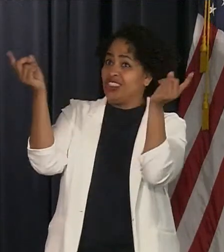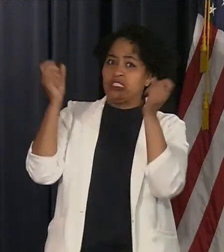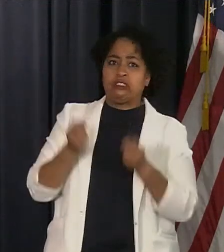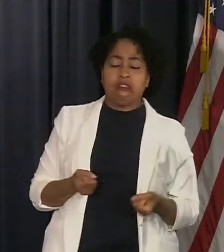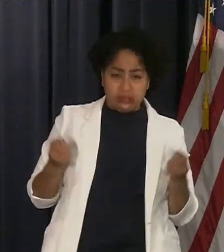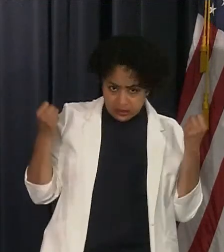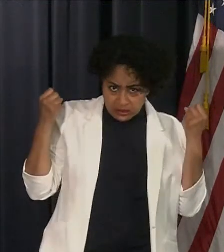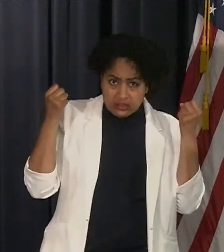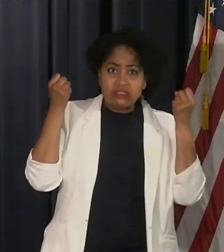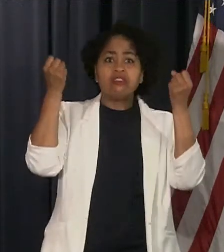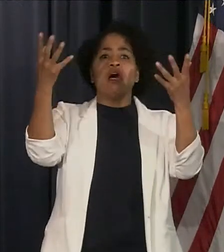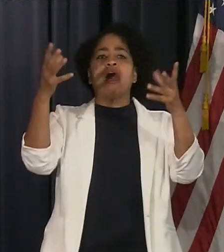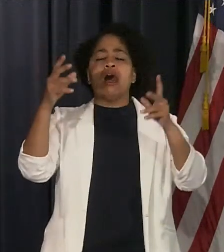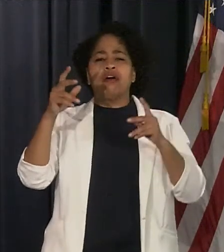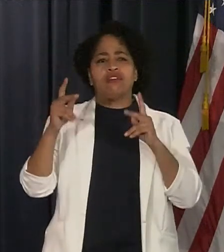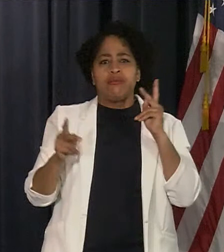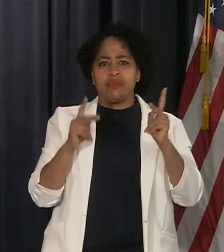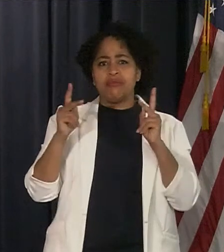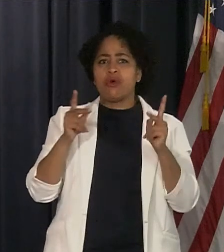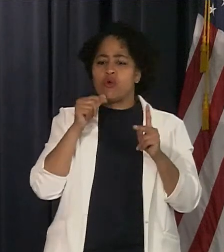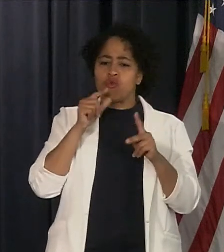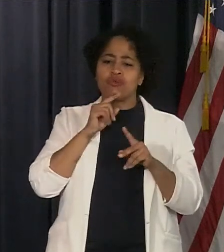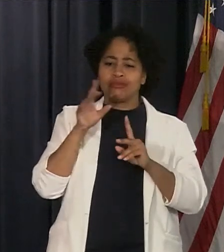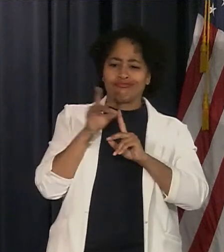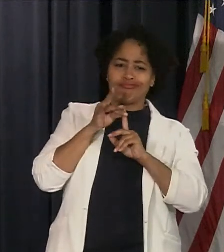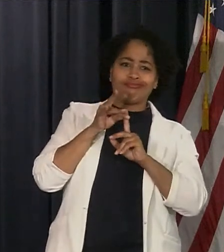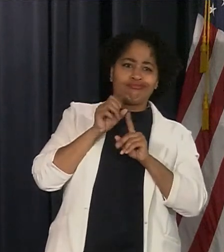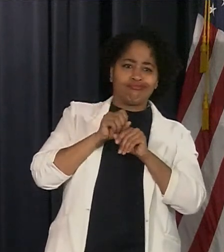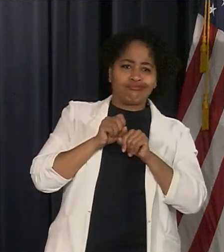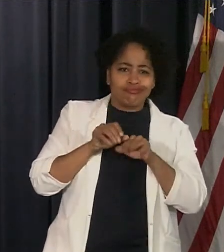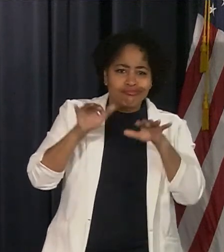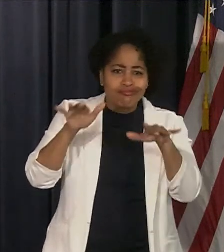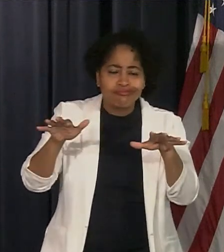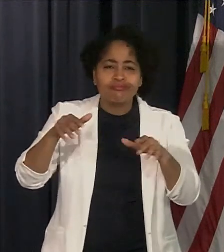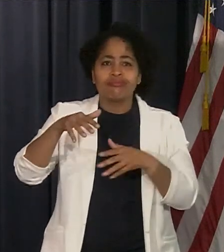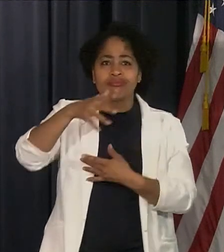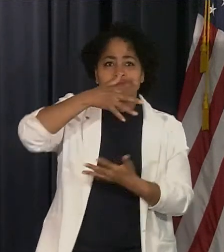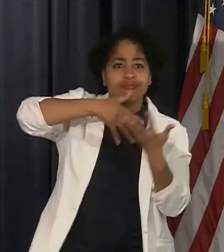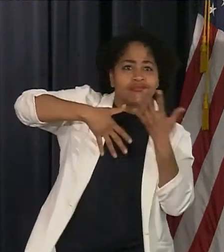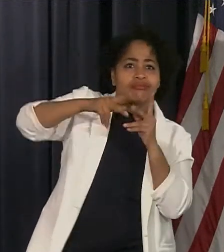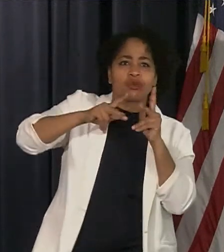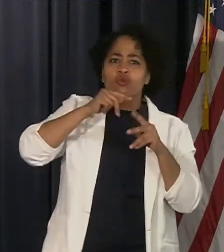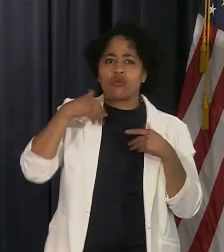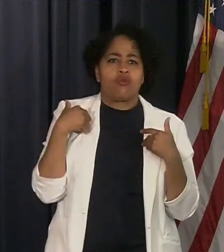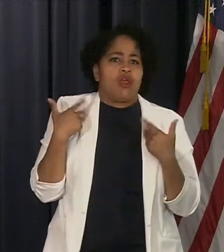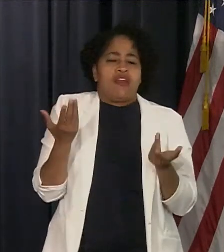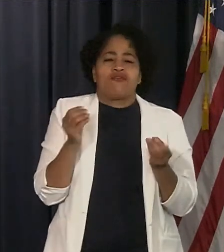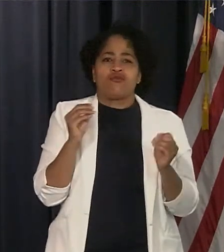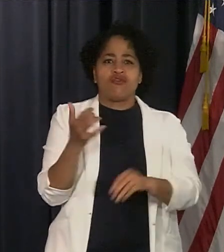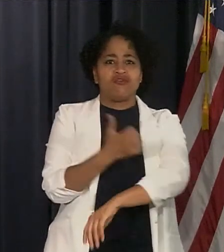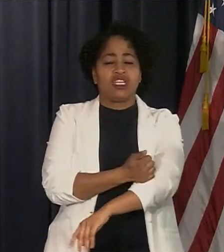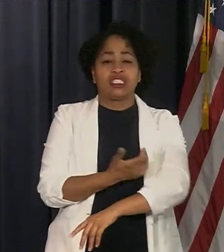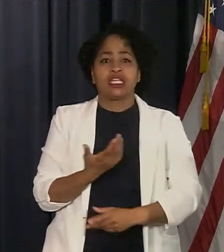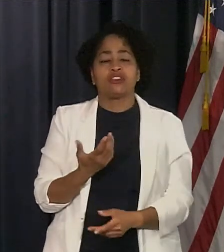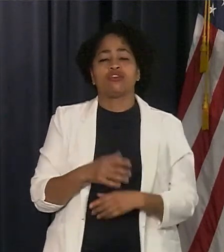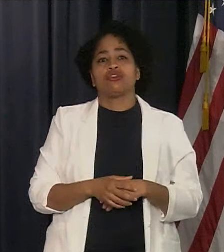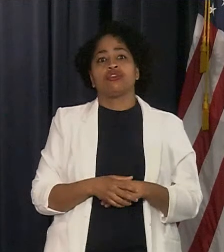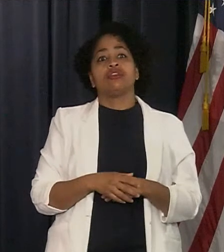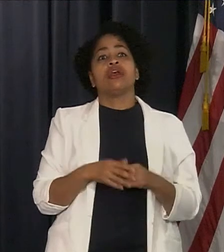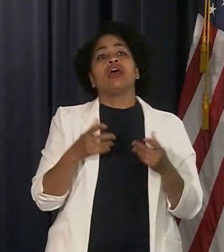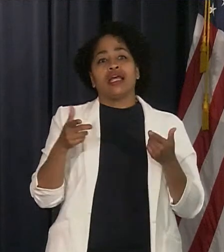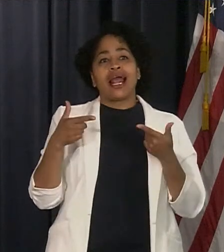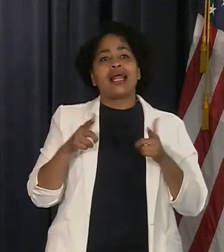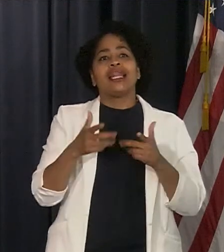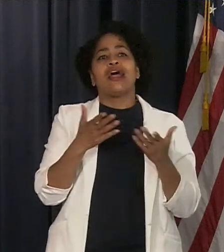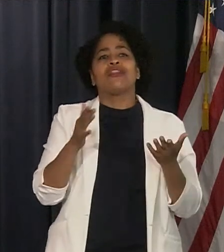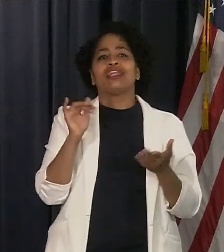enormous river of COVID transmission among the unvaccinated. And unfortunately, it allows for things like the